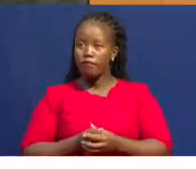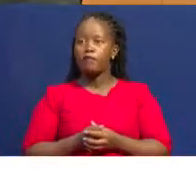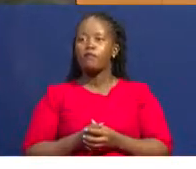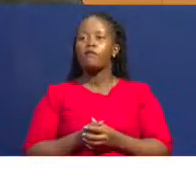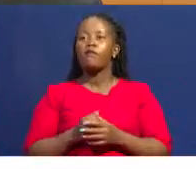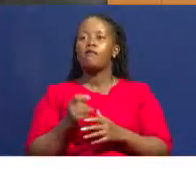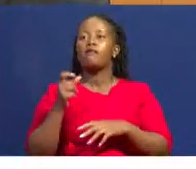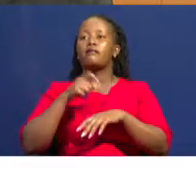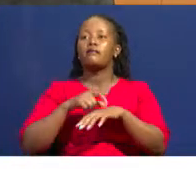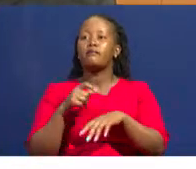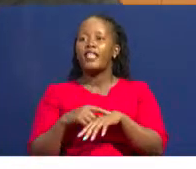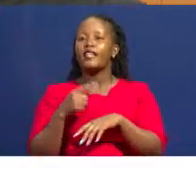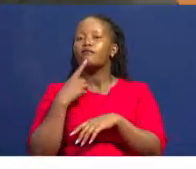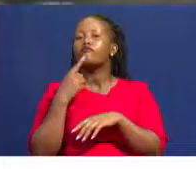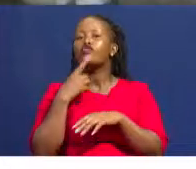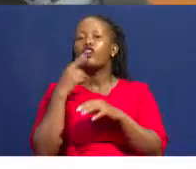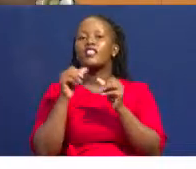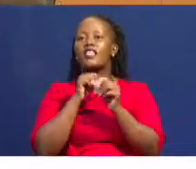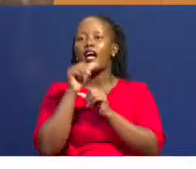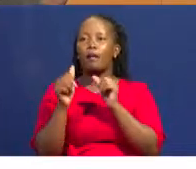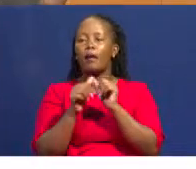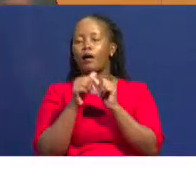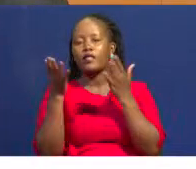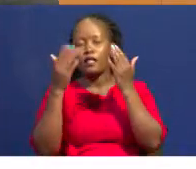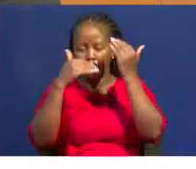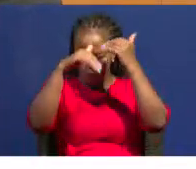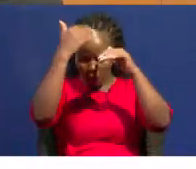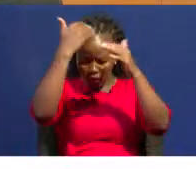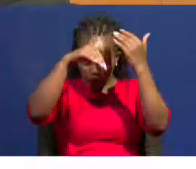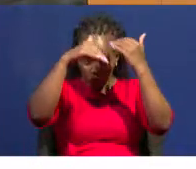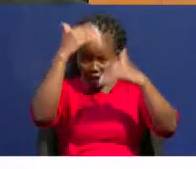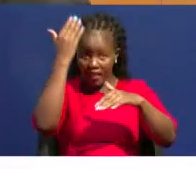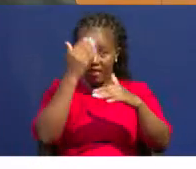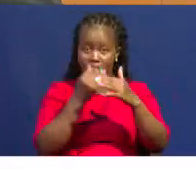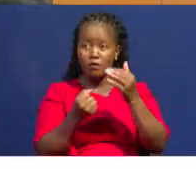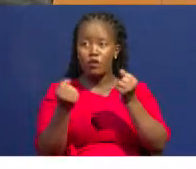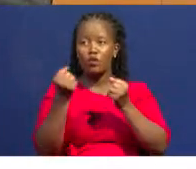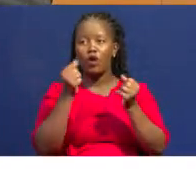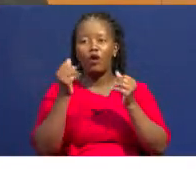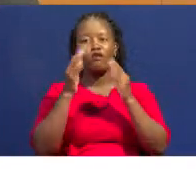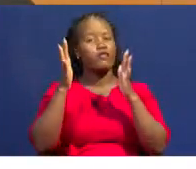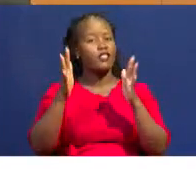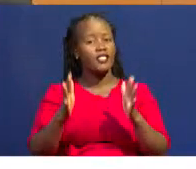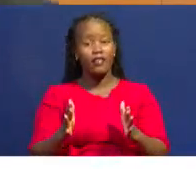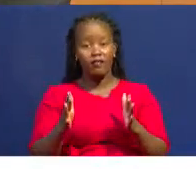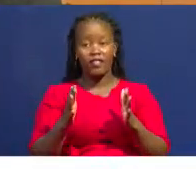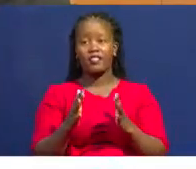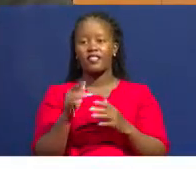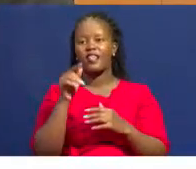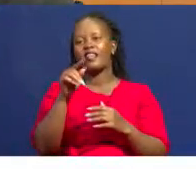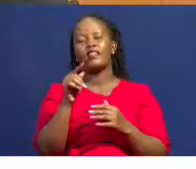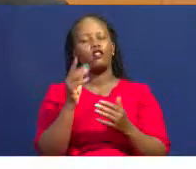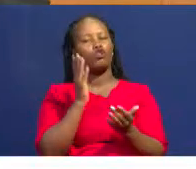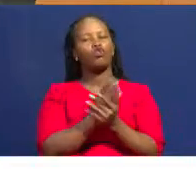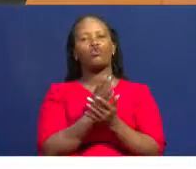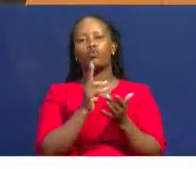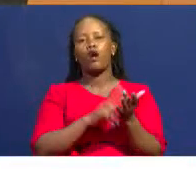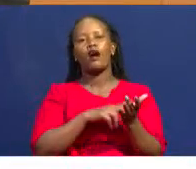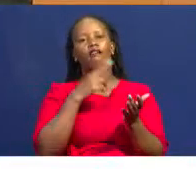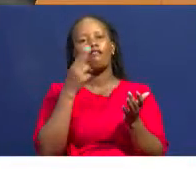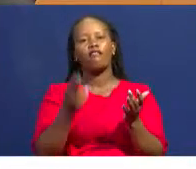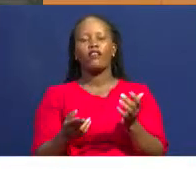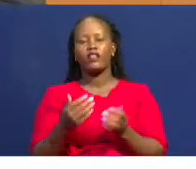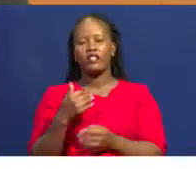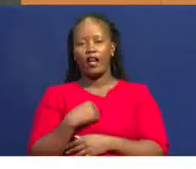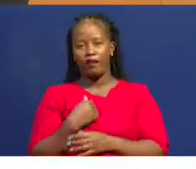When he talked about professionalism on our, that is one thing, that's one place we have already failed. When we